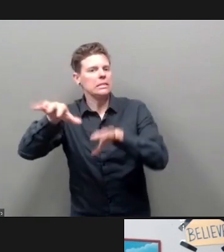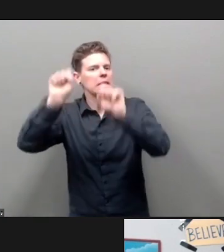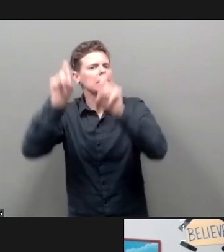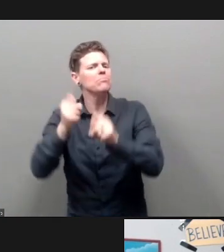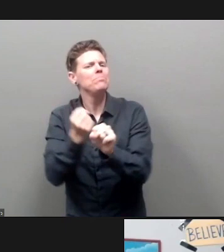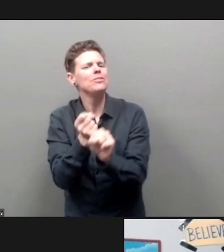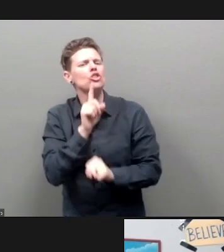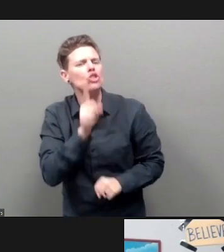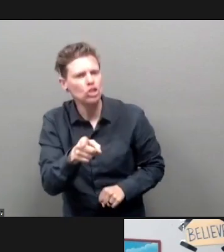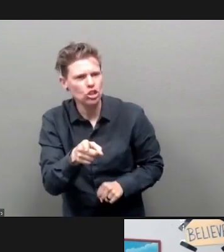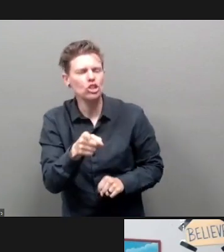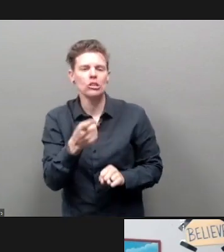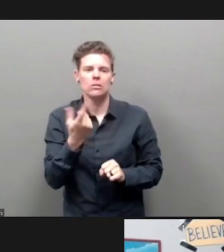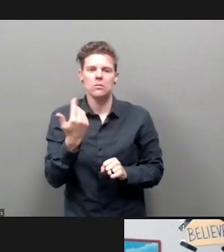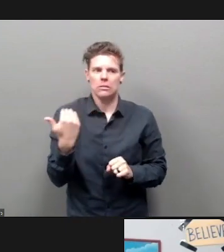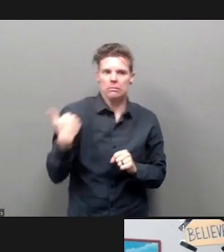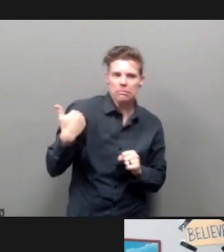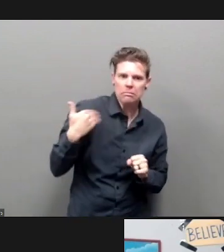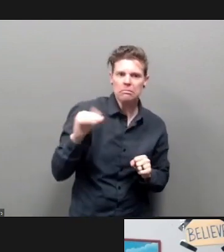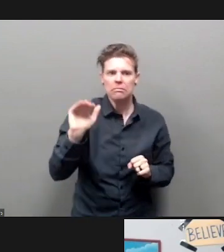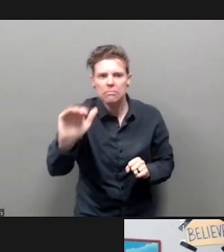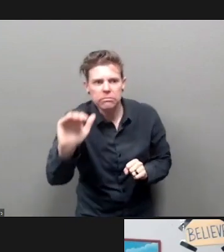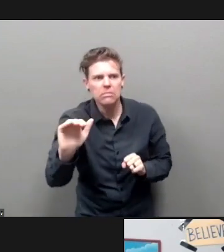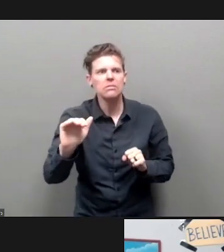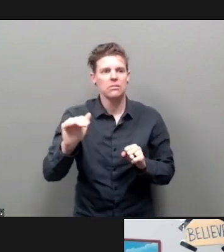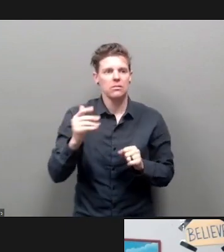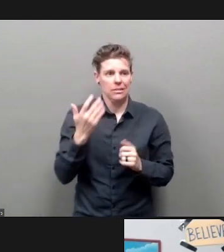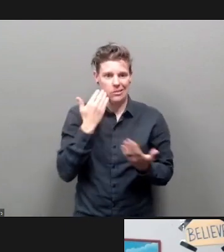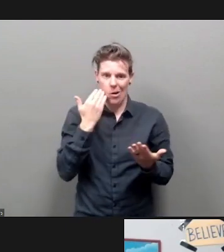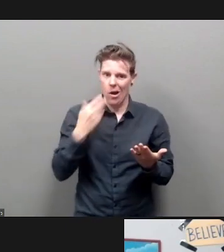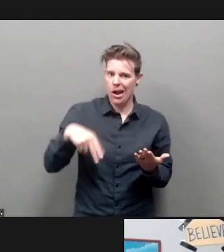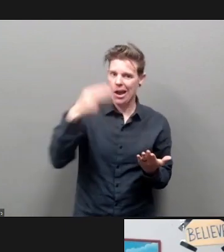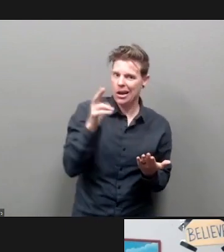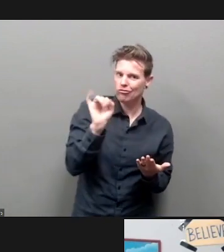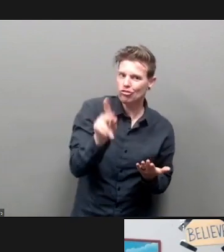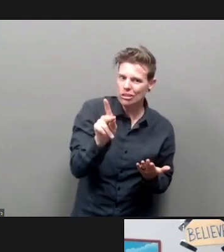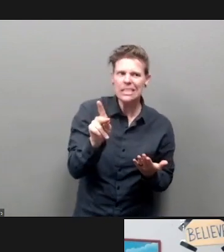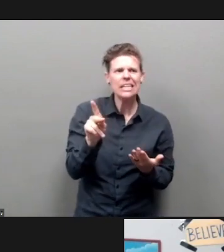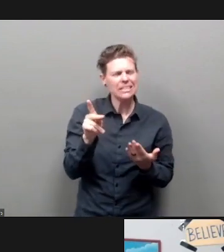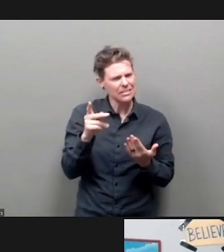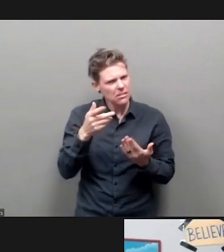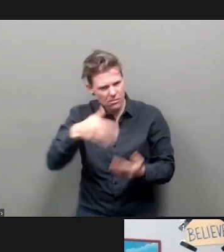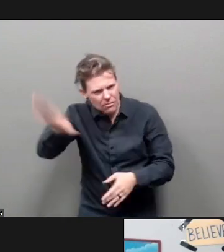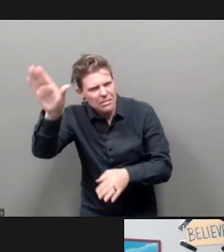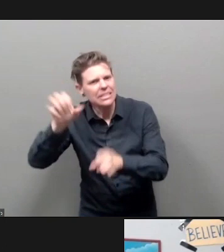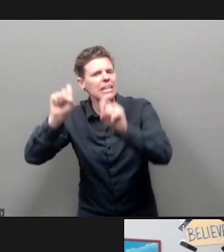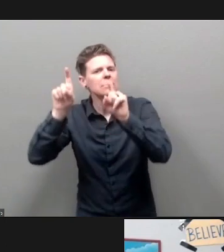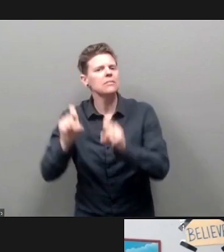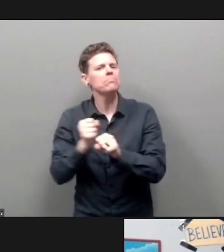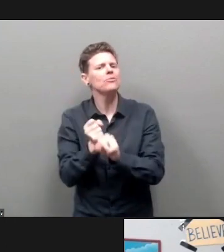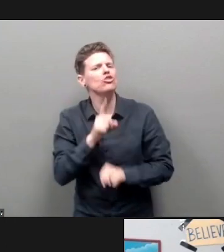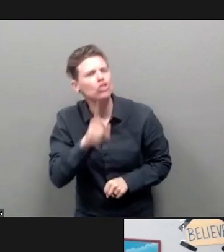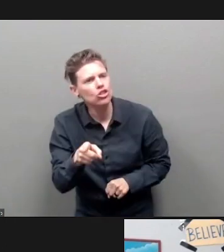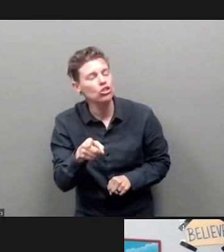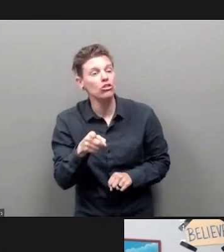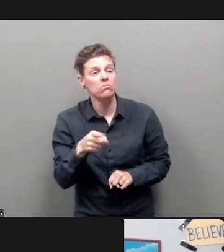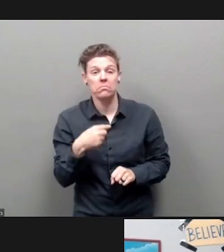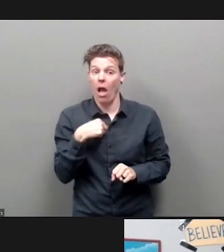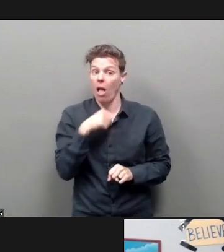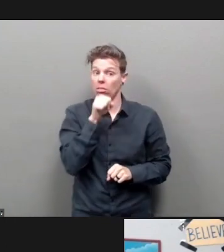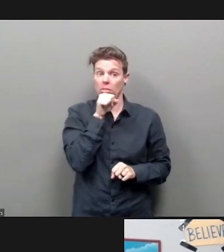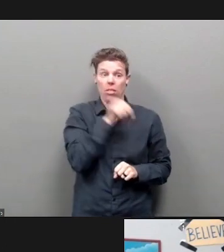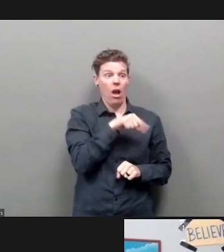higher risk and when we should get tested. So I would love to see it, by June, with all of your help, to